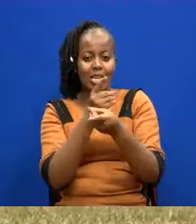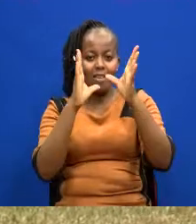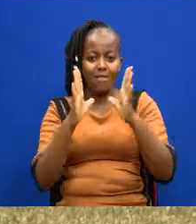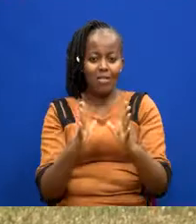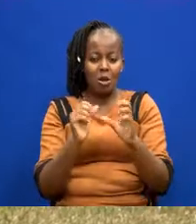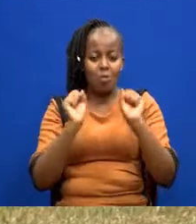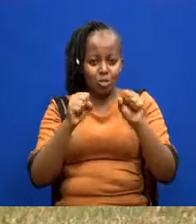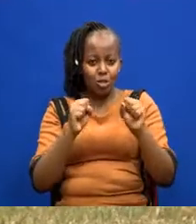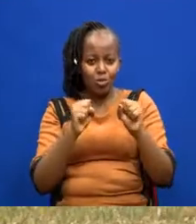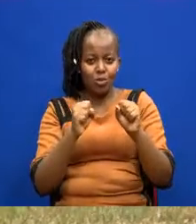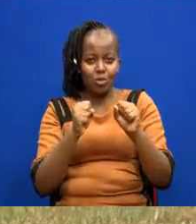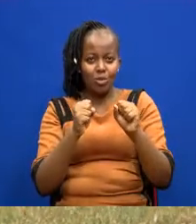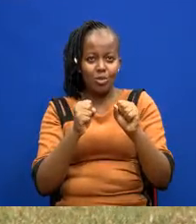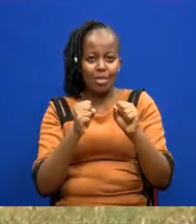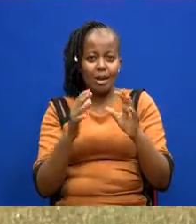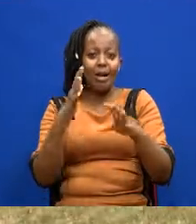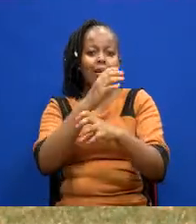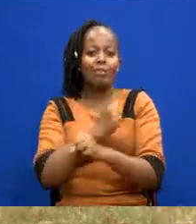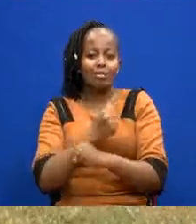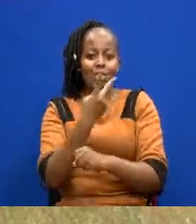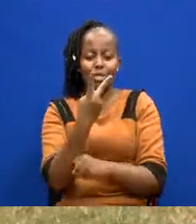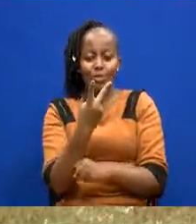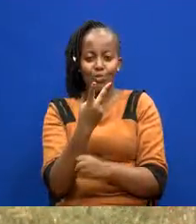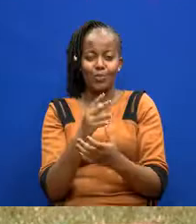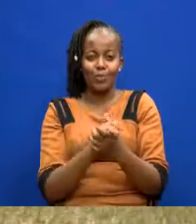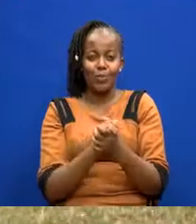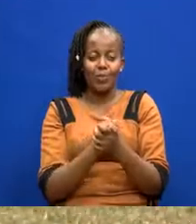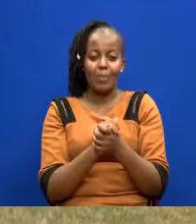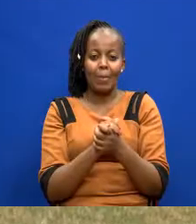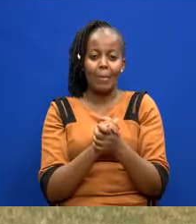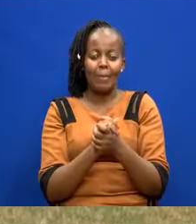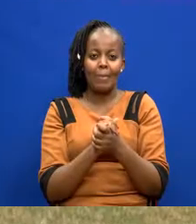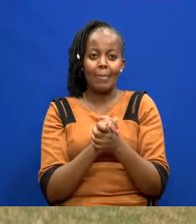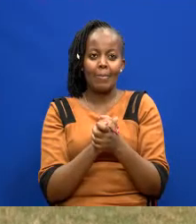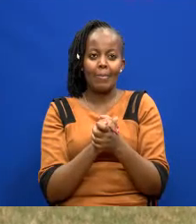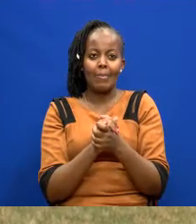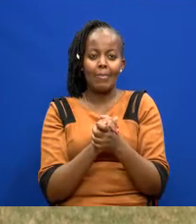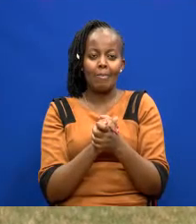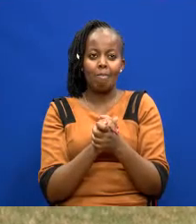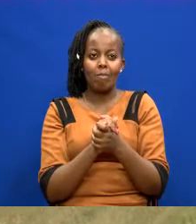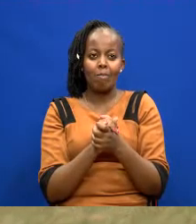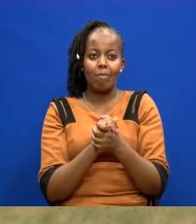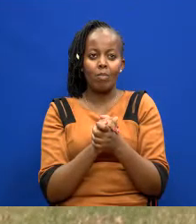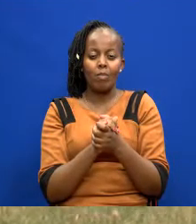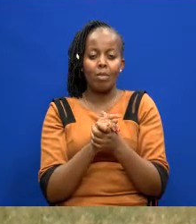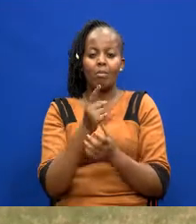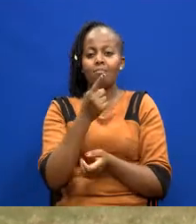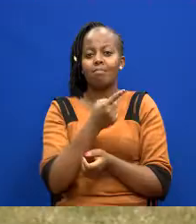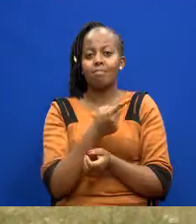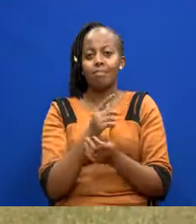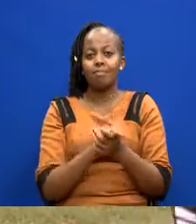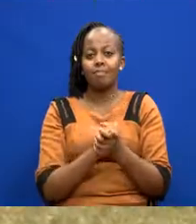will manage 2 attackers. Okay, let's go. 2v1. Okay, make sure you're passing